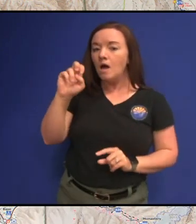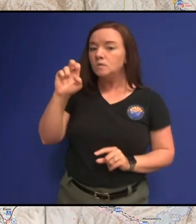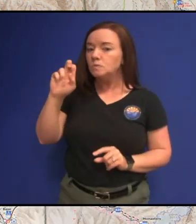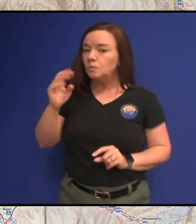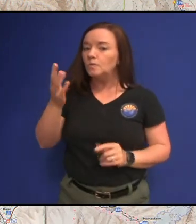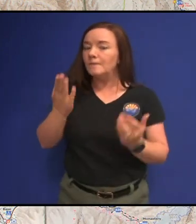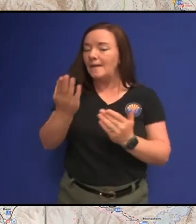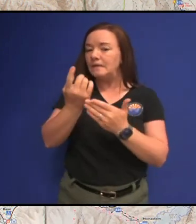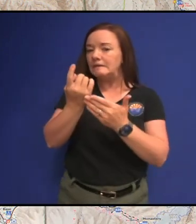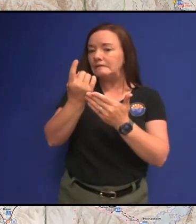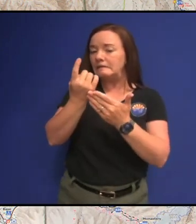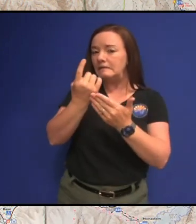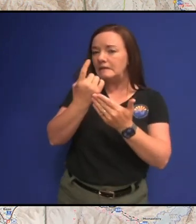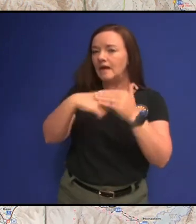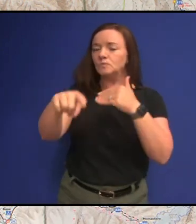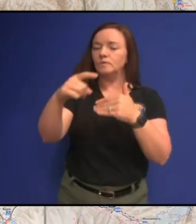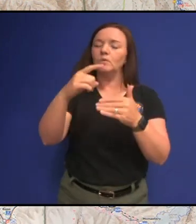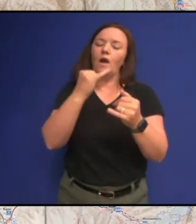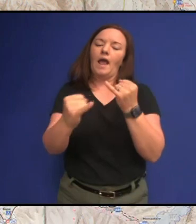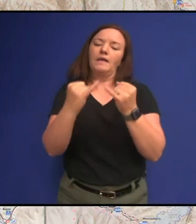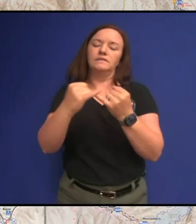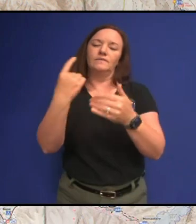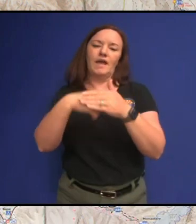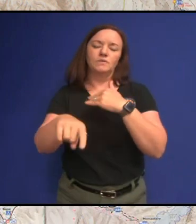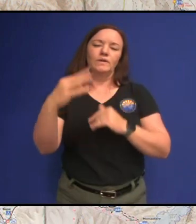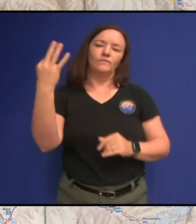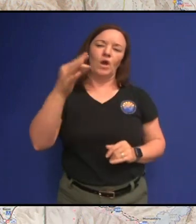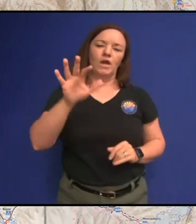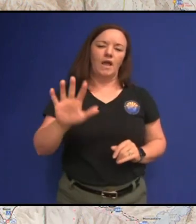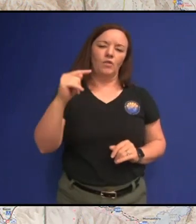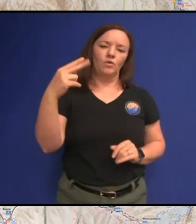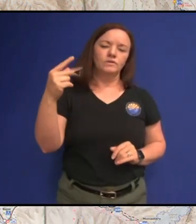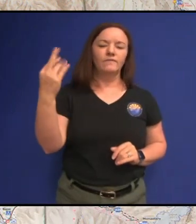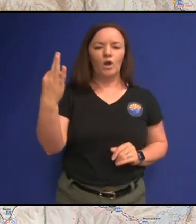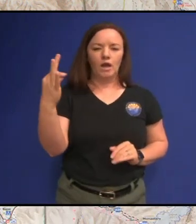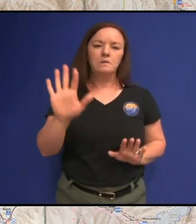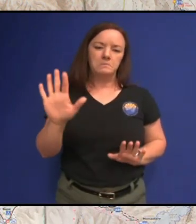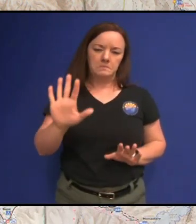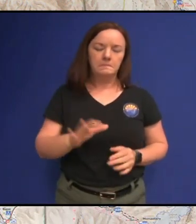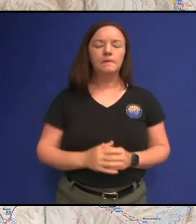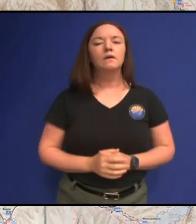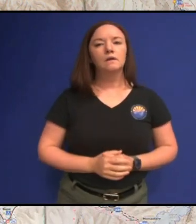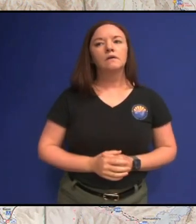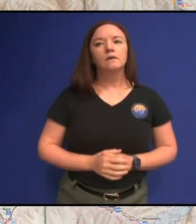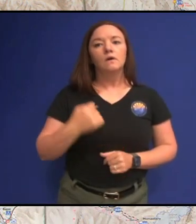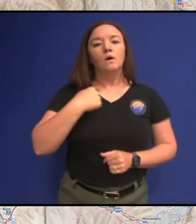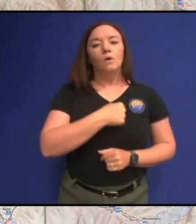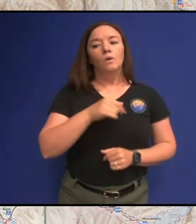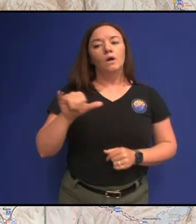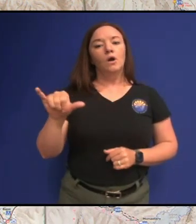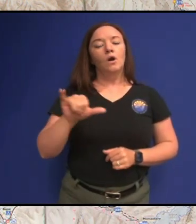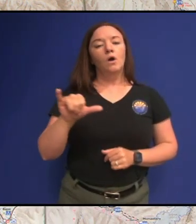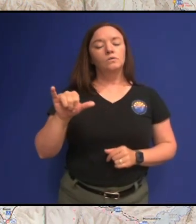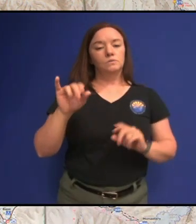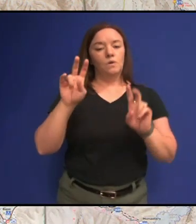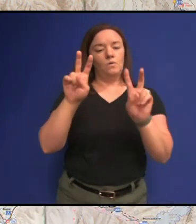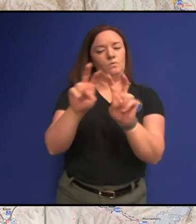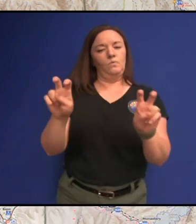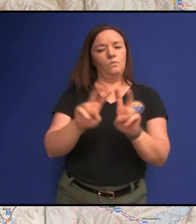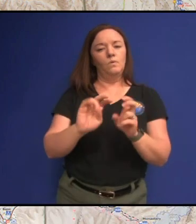or towards the end of the week, Friday-ish, Thursday, Friday. So we're also looking at how we can best ensure